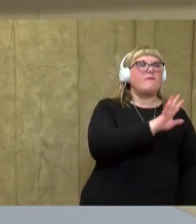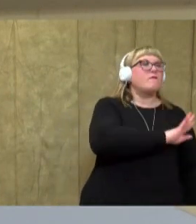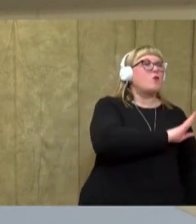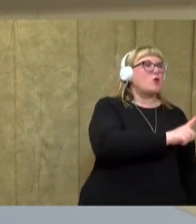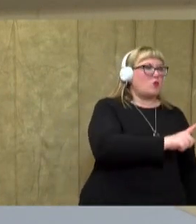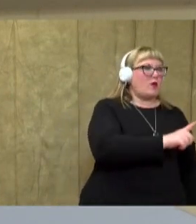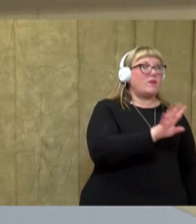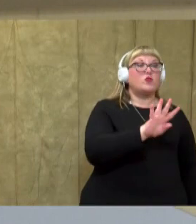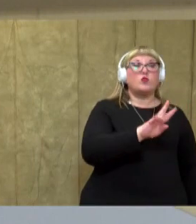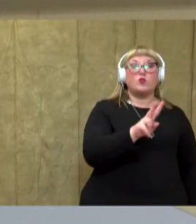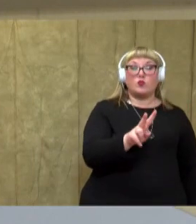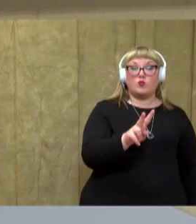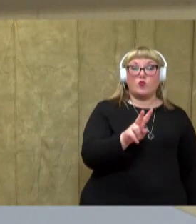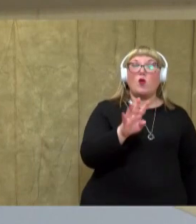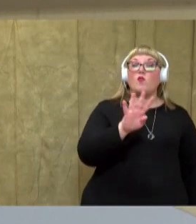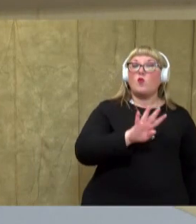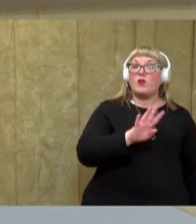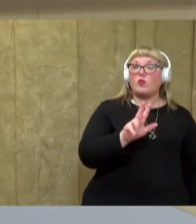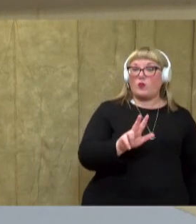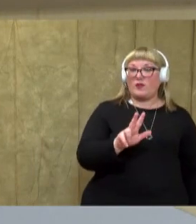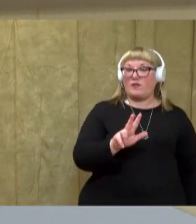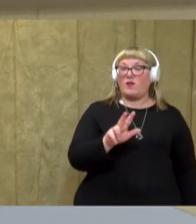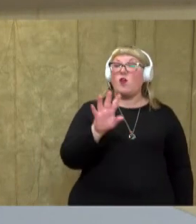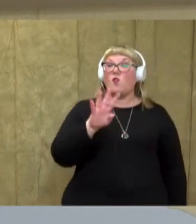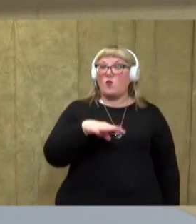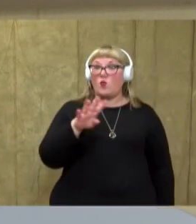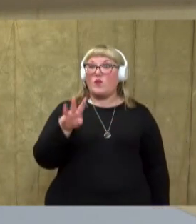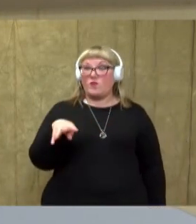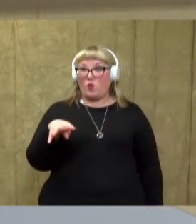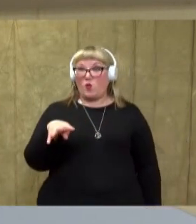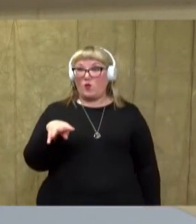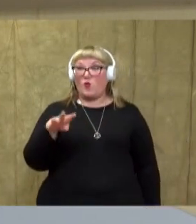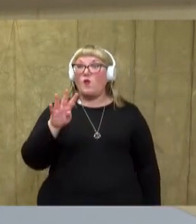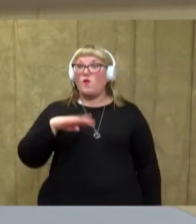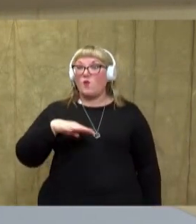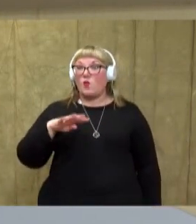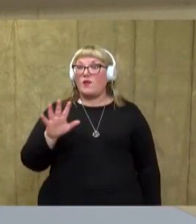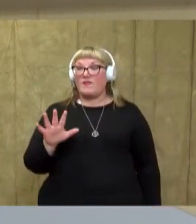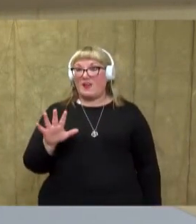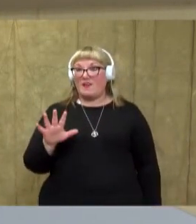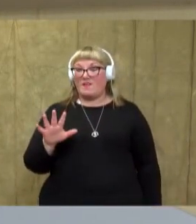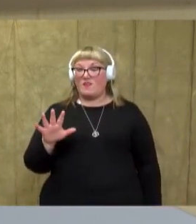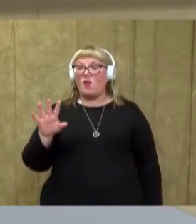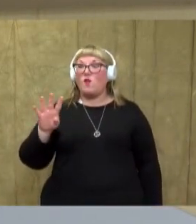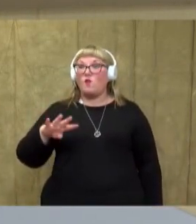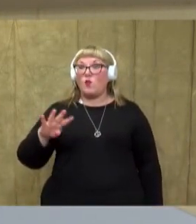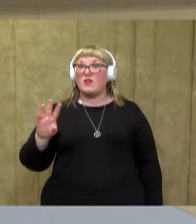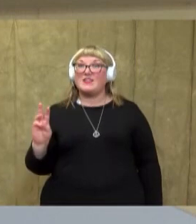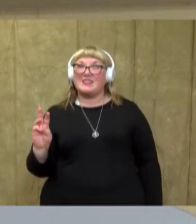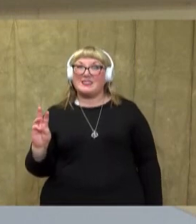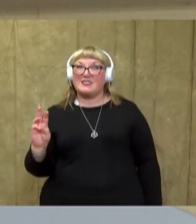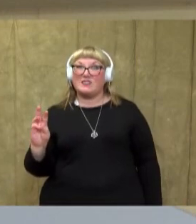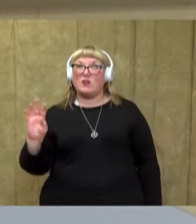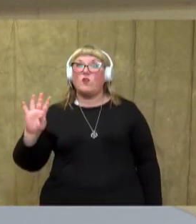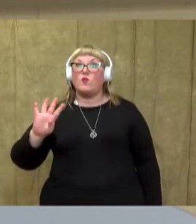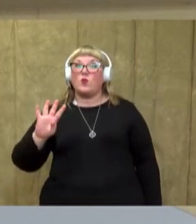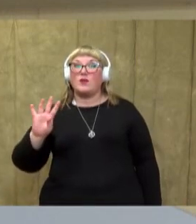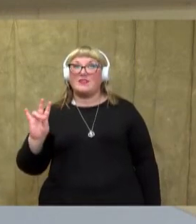41, 42, 43, 44, 45,